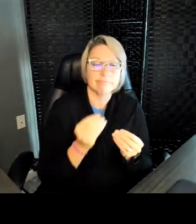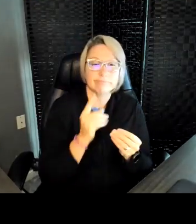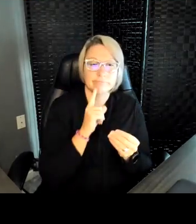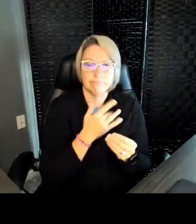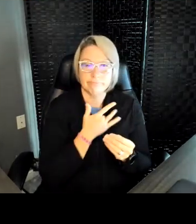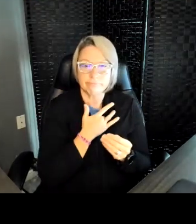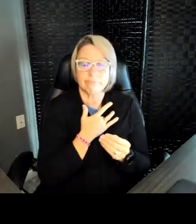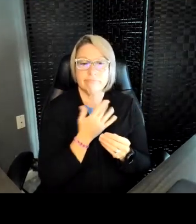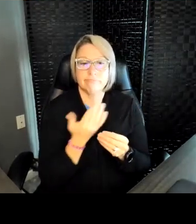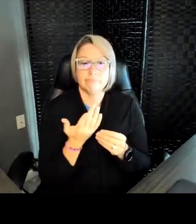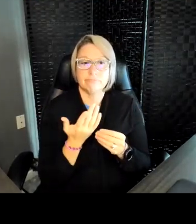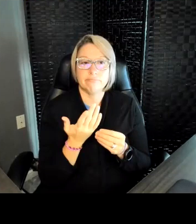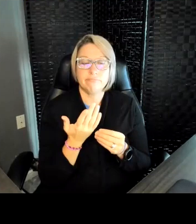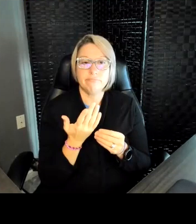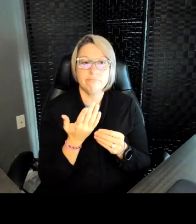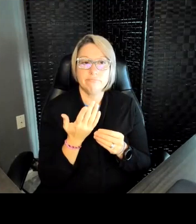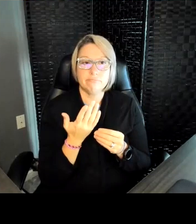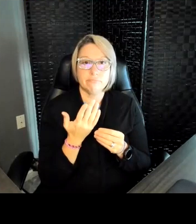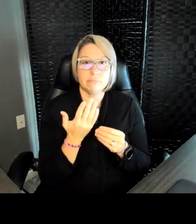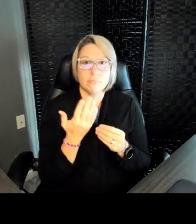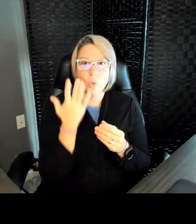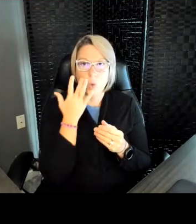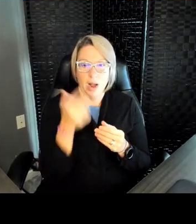me this most startling news of my